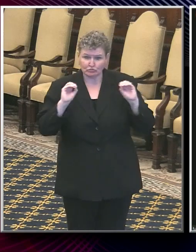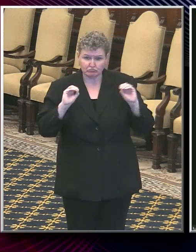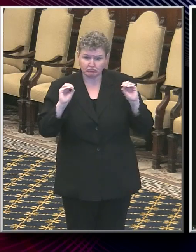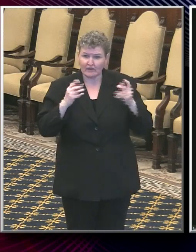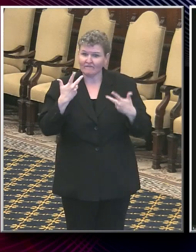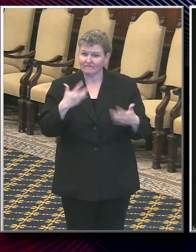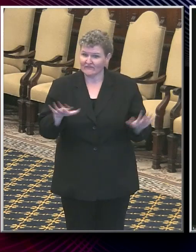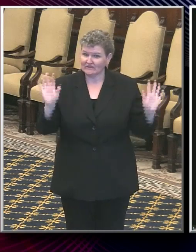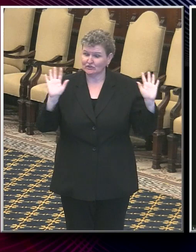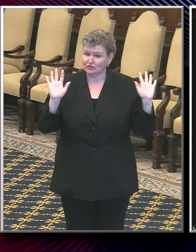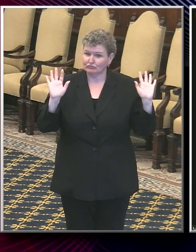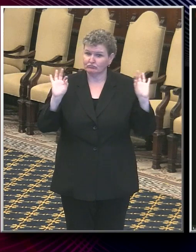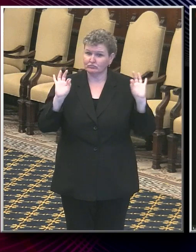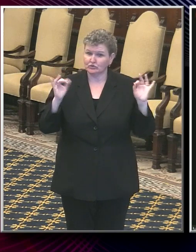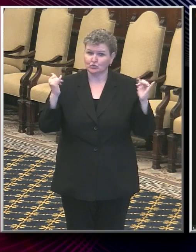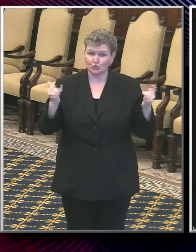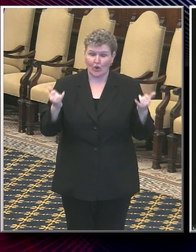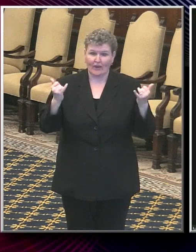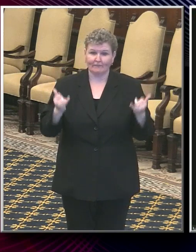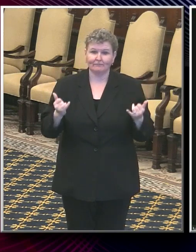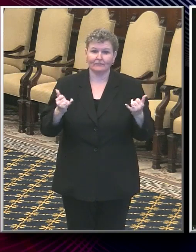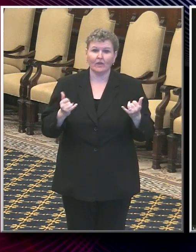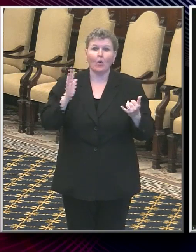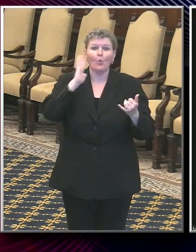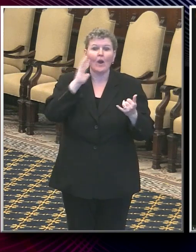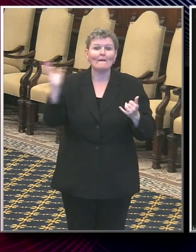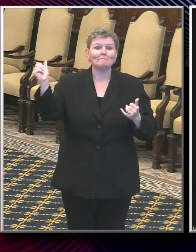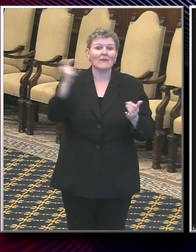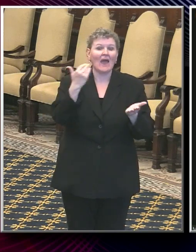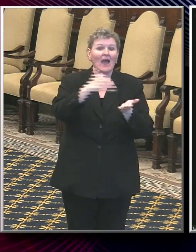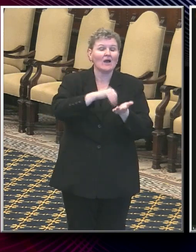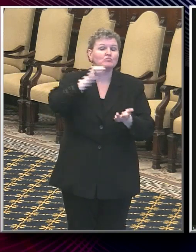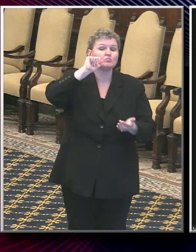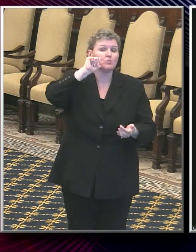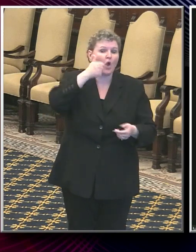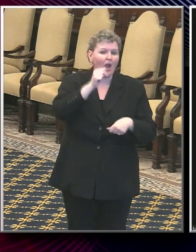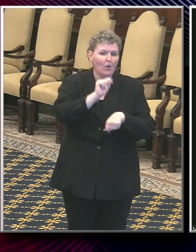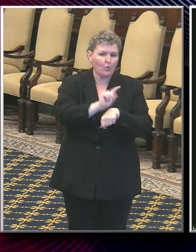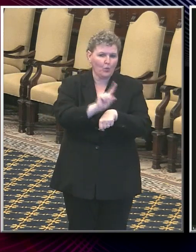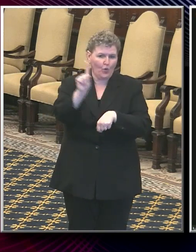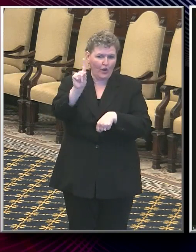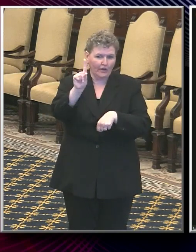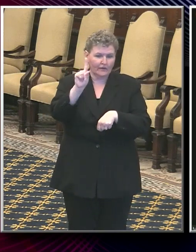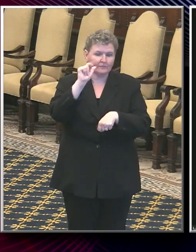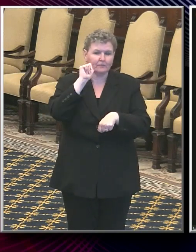concludes today's daily briefing. We will resume these tomorrow at 1 p.m.